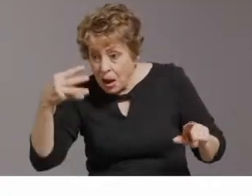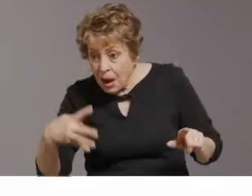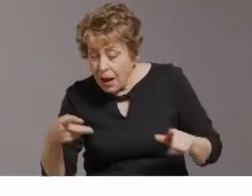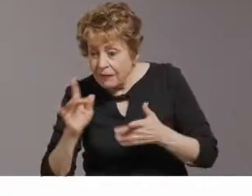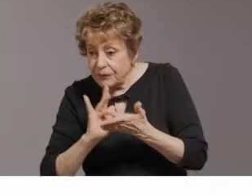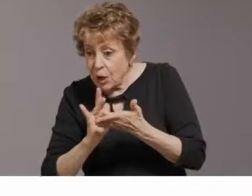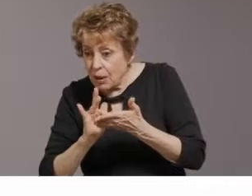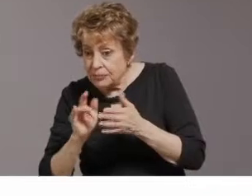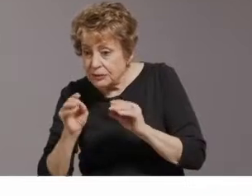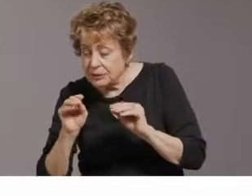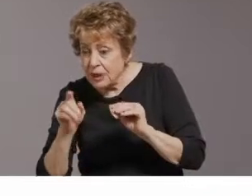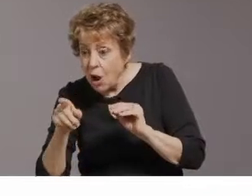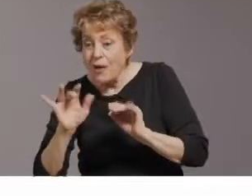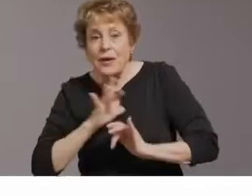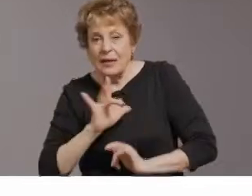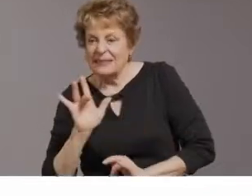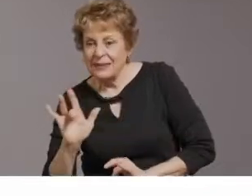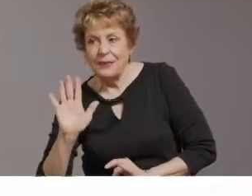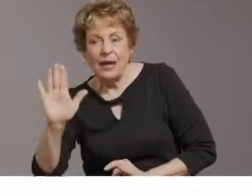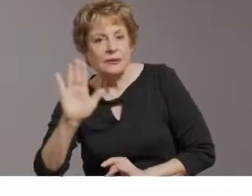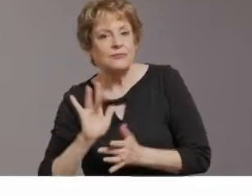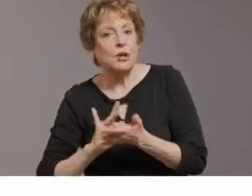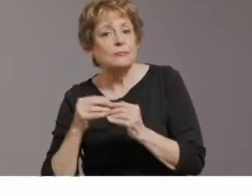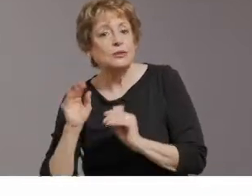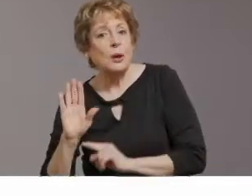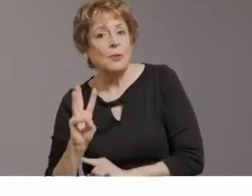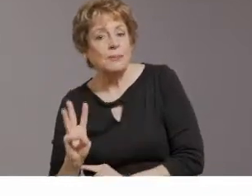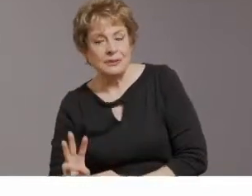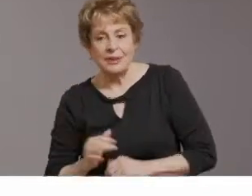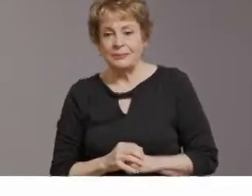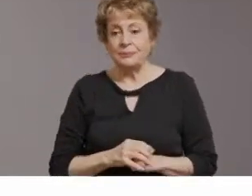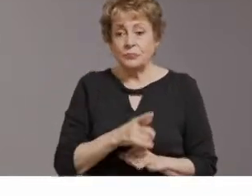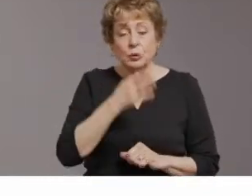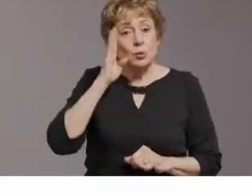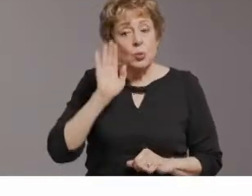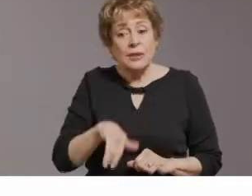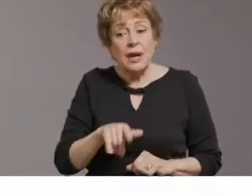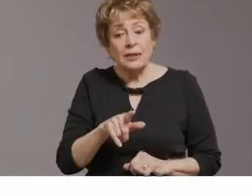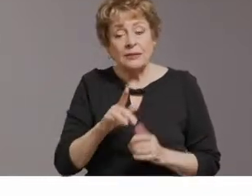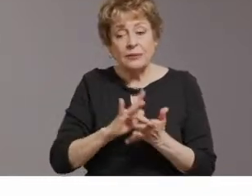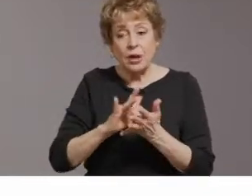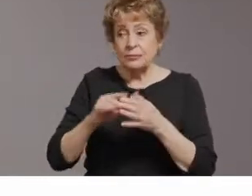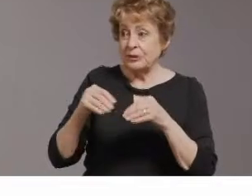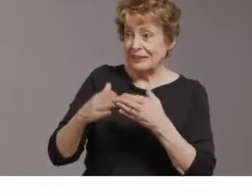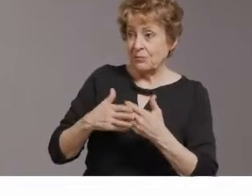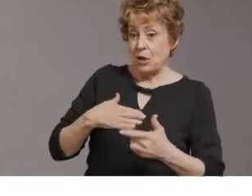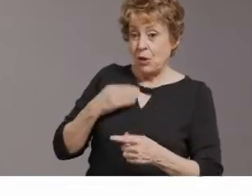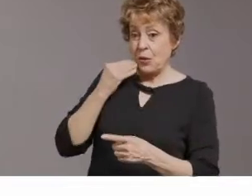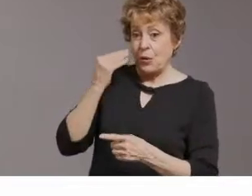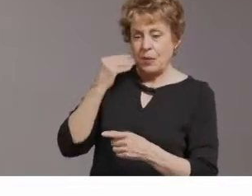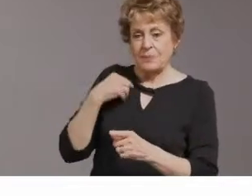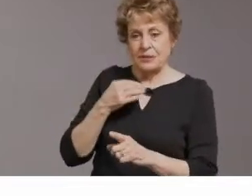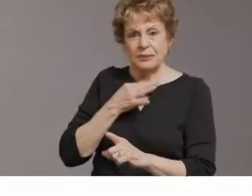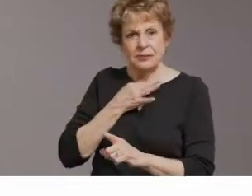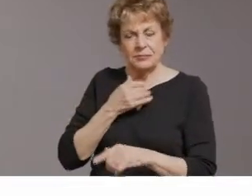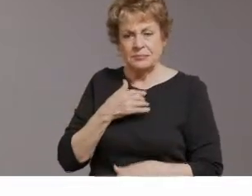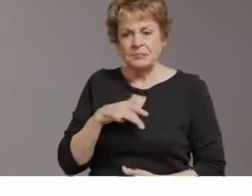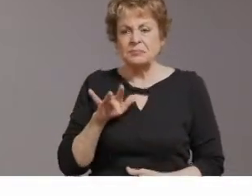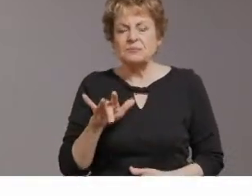to their websites to schedule that appointment and see availability and which types of vaccine they are